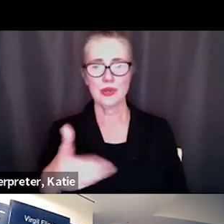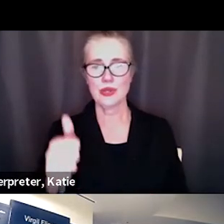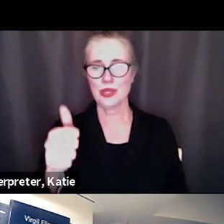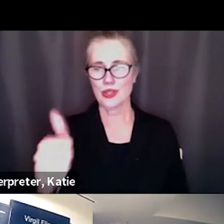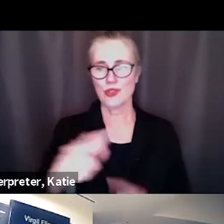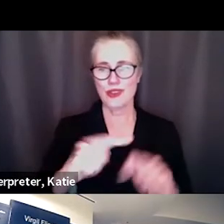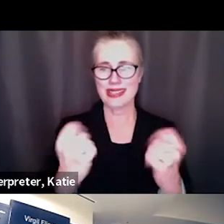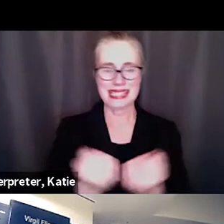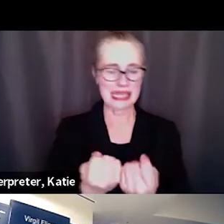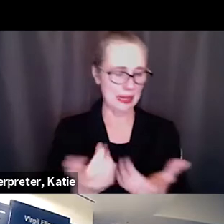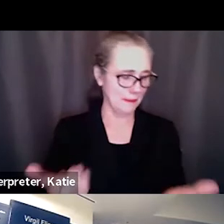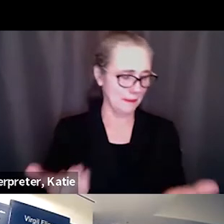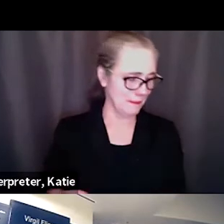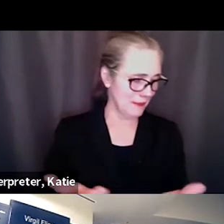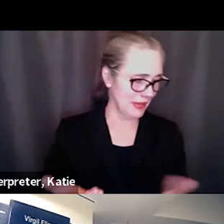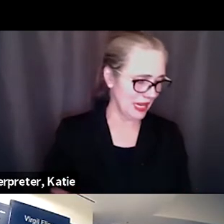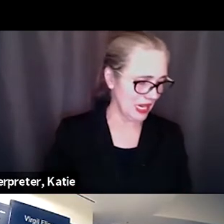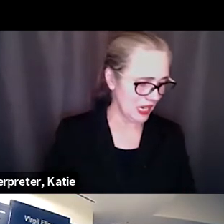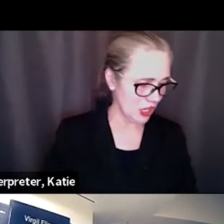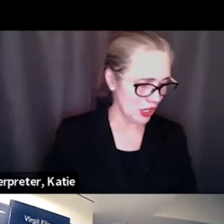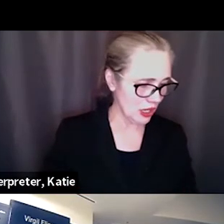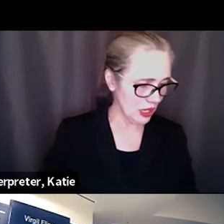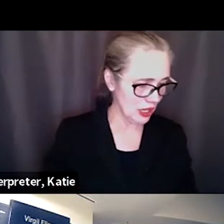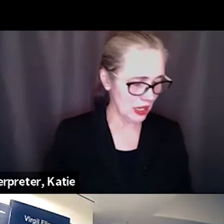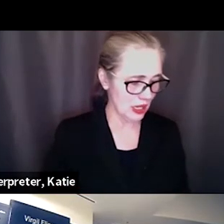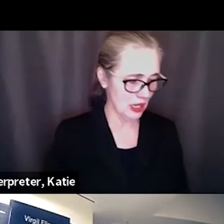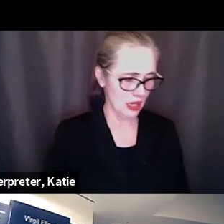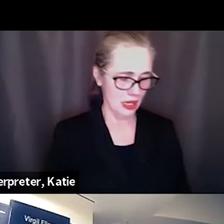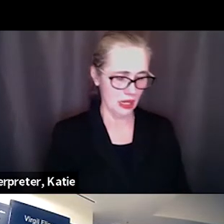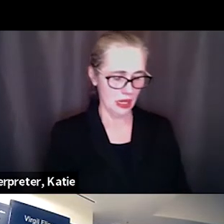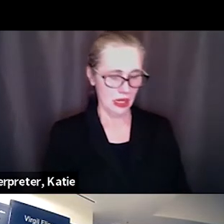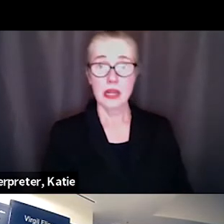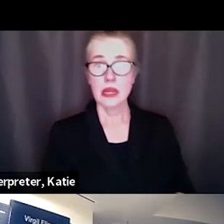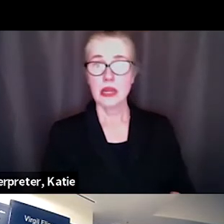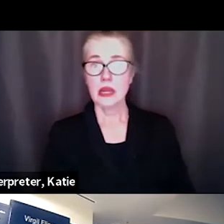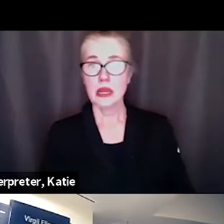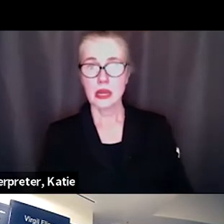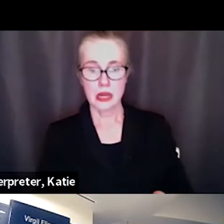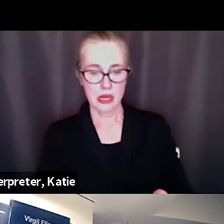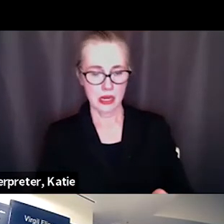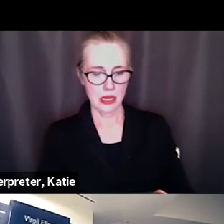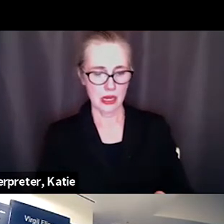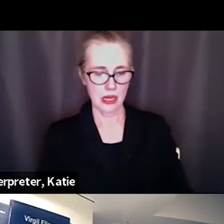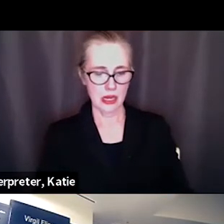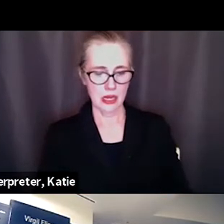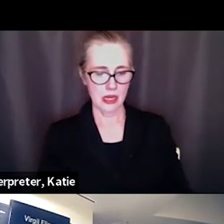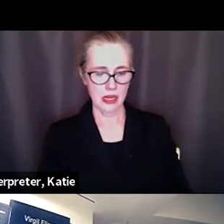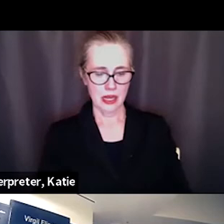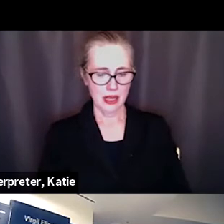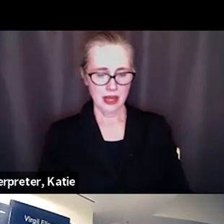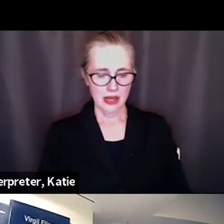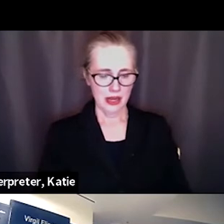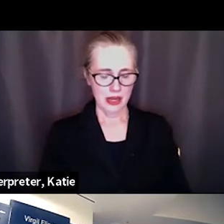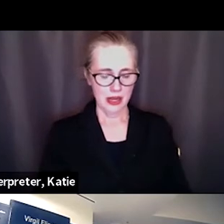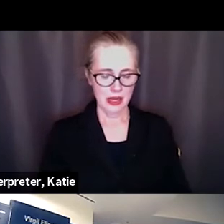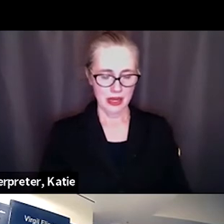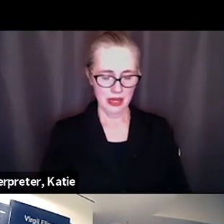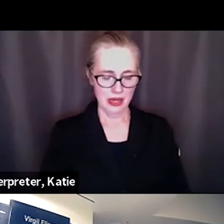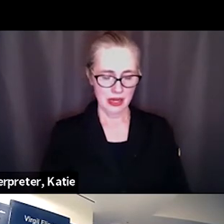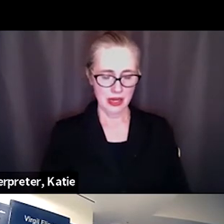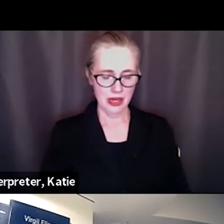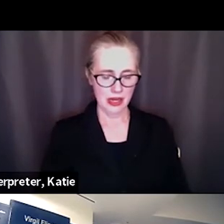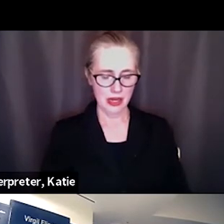team here yes good evening members of the board and everyone on this meeting tonight